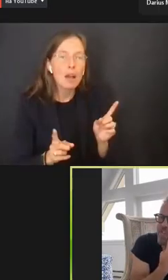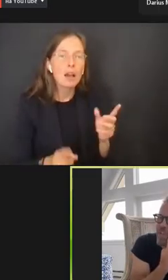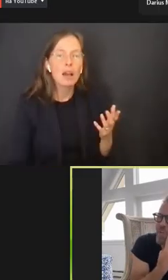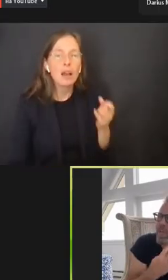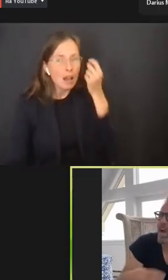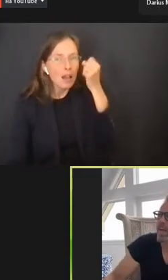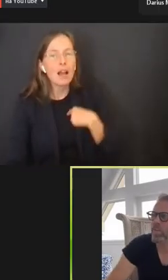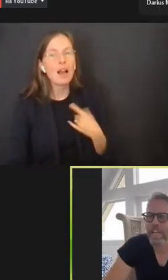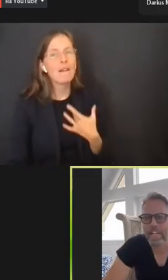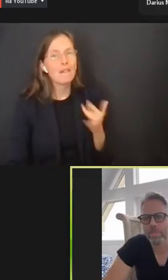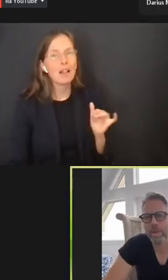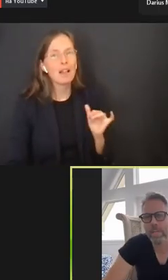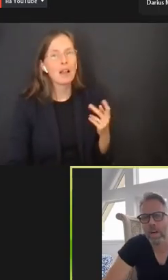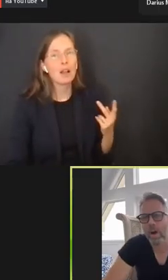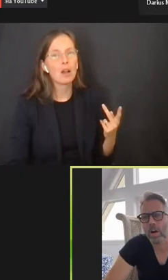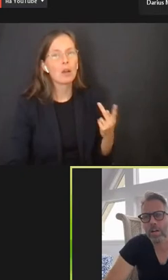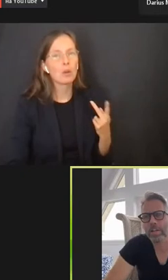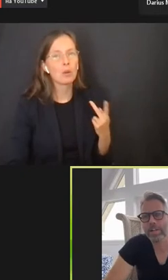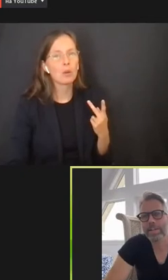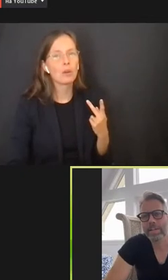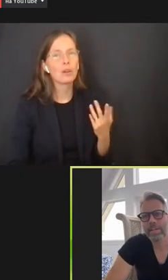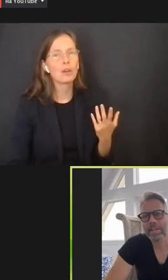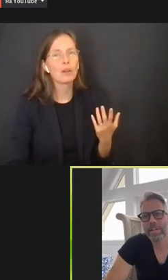I do feel like we hit a point in our,